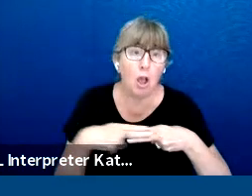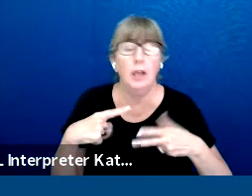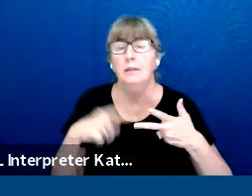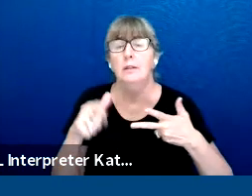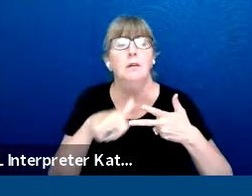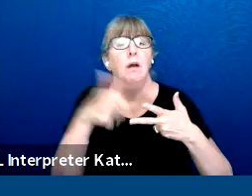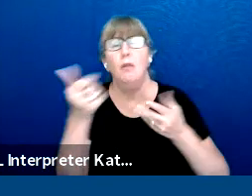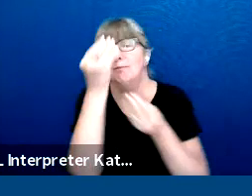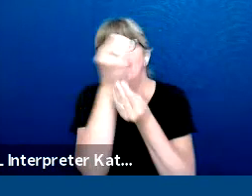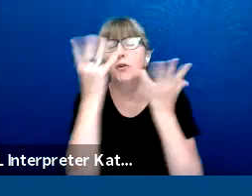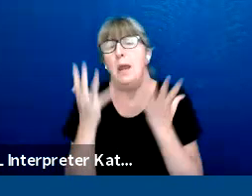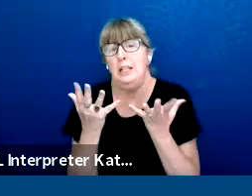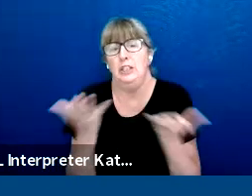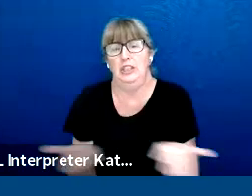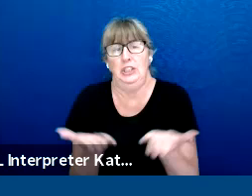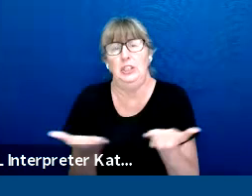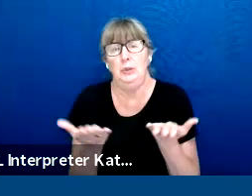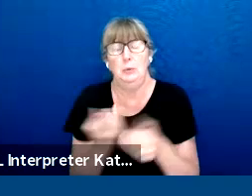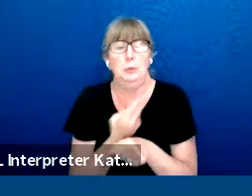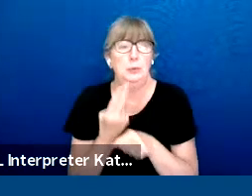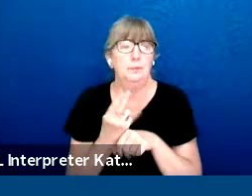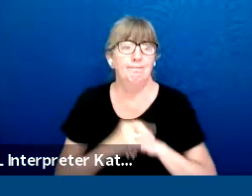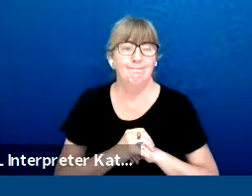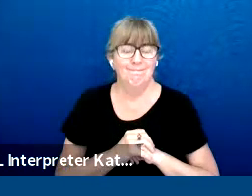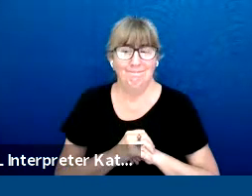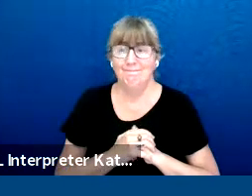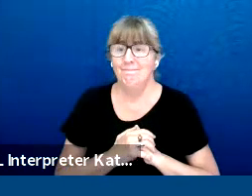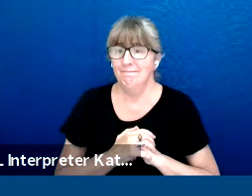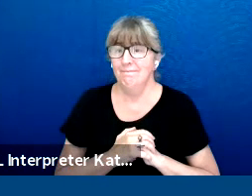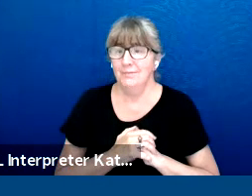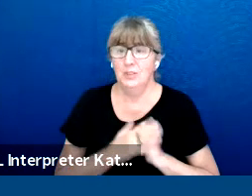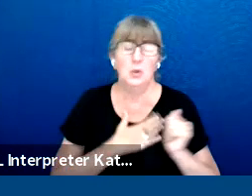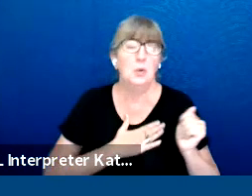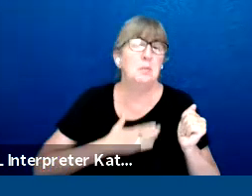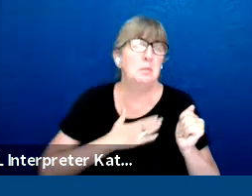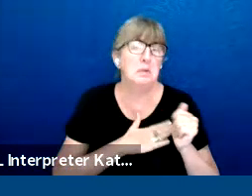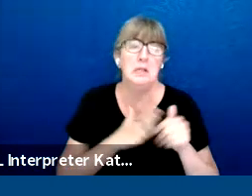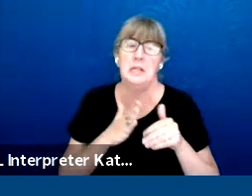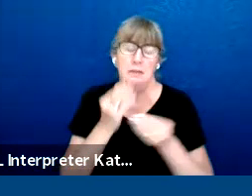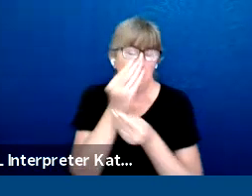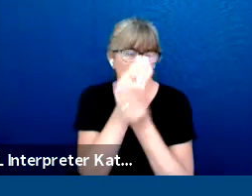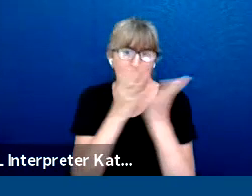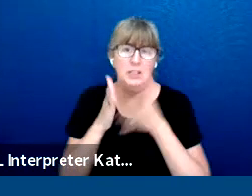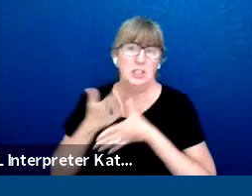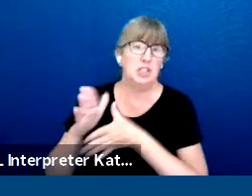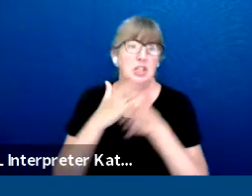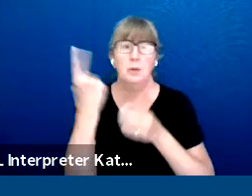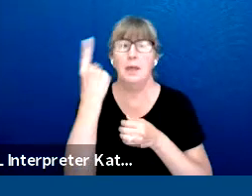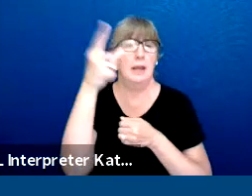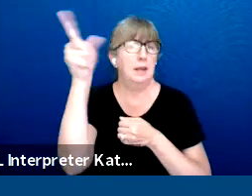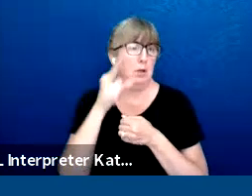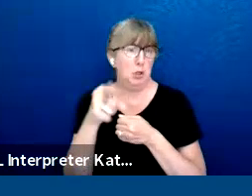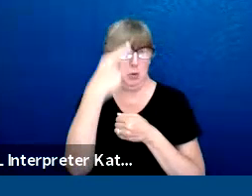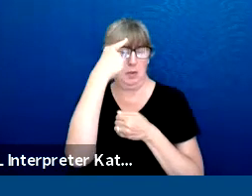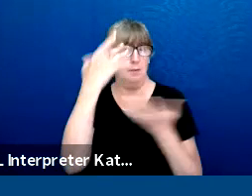resources that we're going to be sharing as well. So please share the information with anyone that you think might